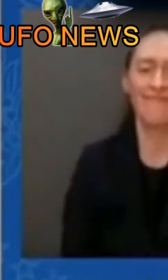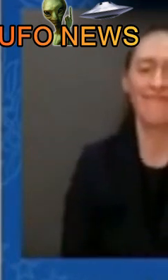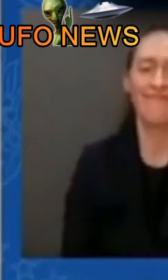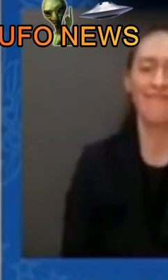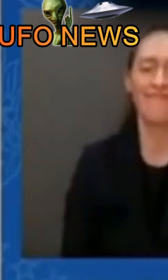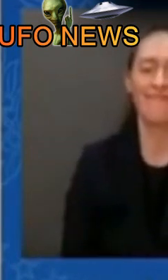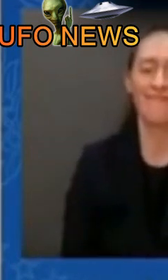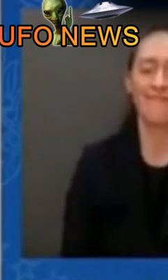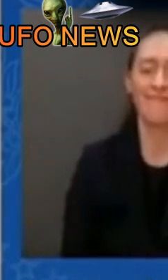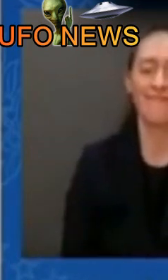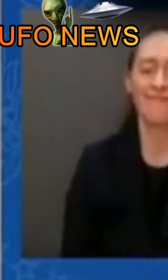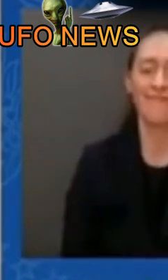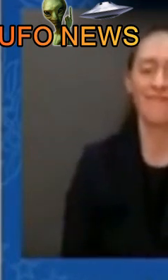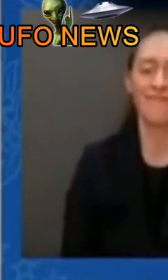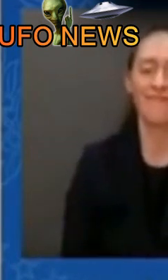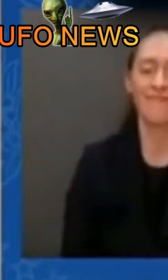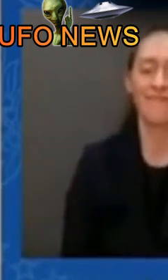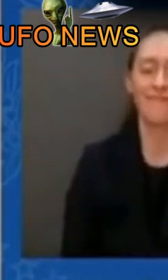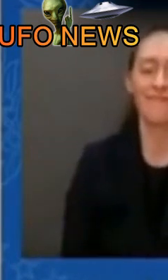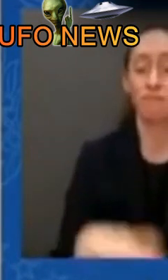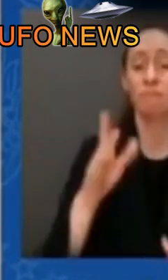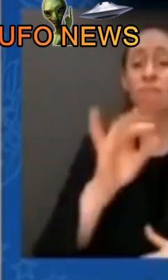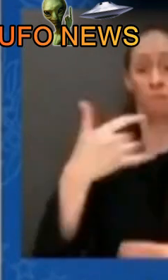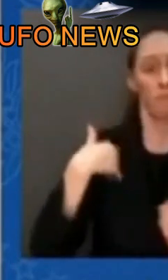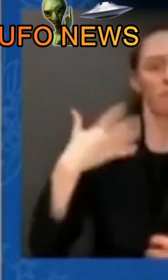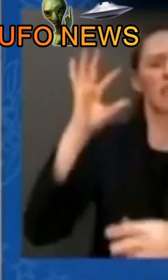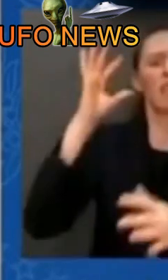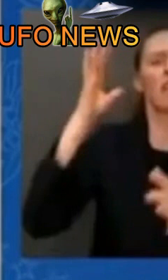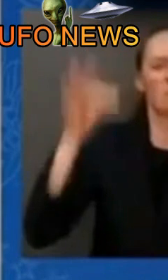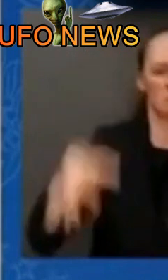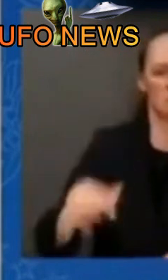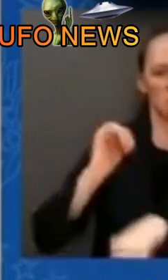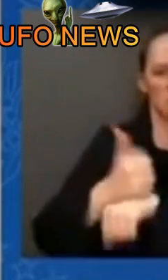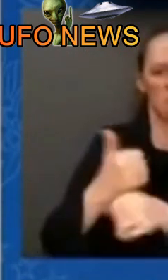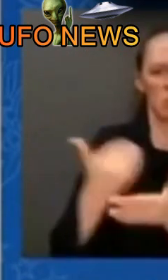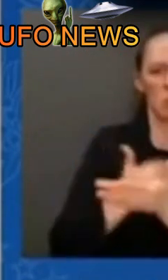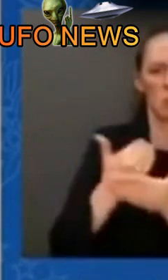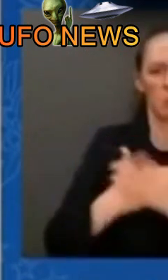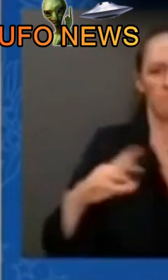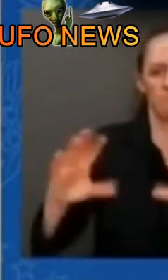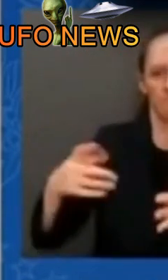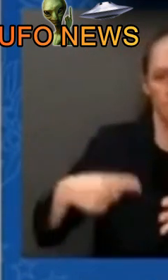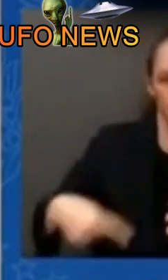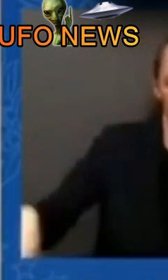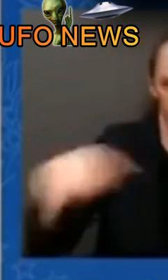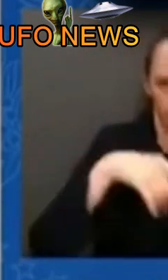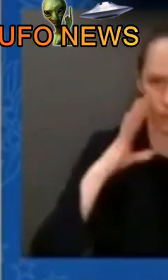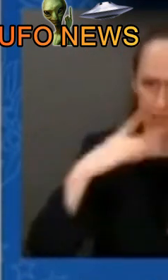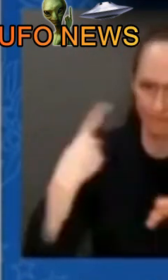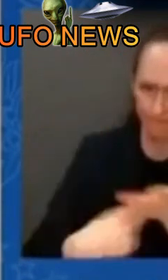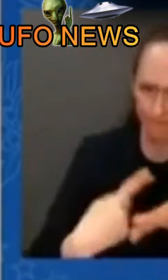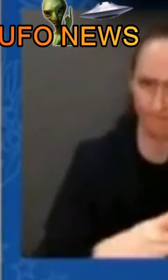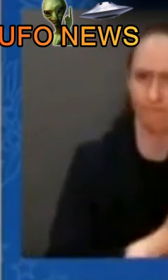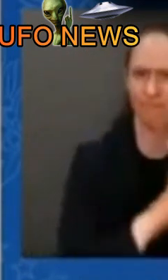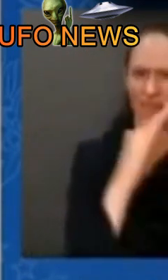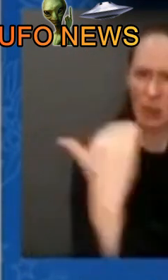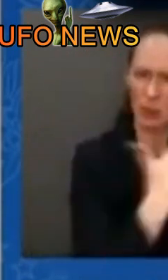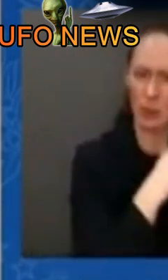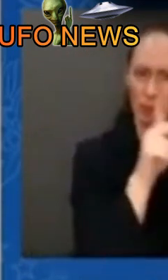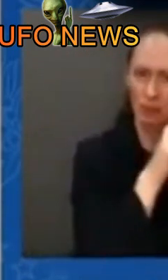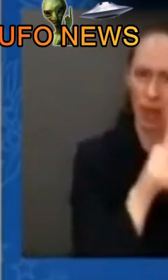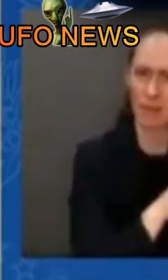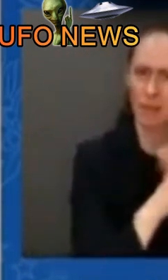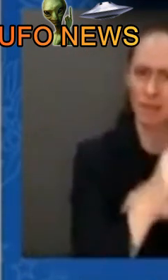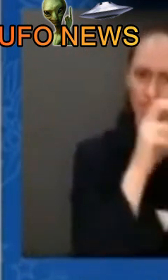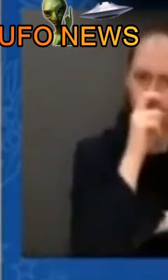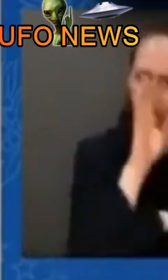for how we will deal with these unidentified objects moving forward, distinguishing between those that are likely to pose safety and